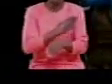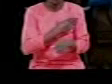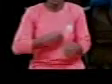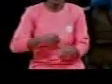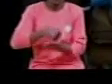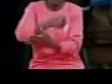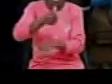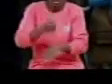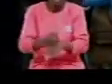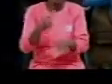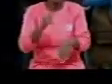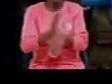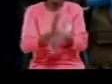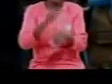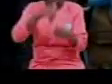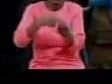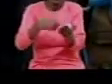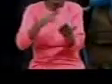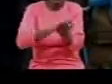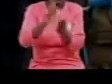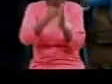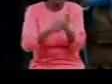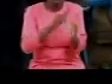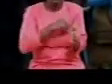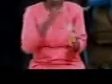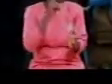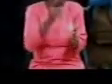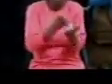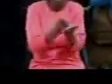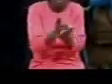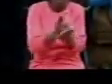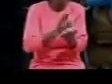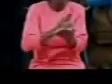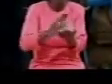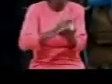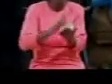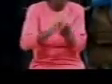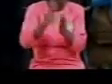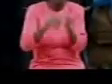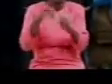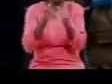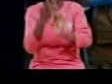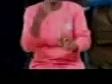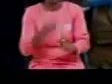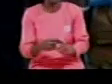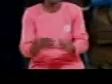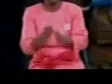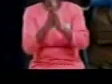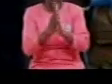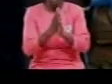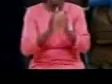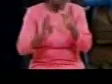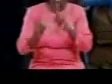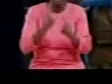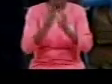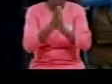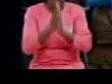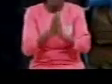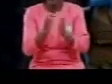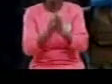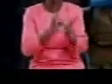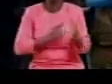holiness in the name of Jesus Christ. Let us pray. Let us tell the Lord, Lord, do it. Lord, do it. Lord, do